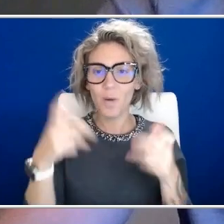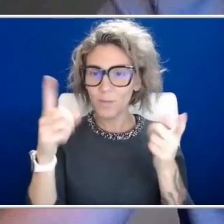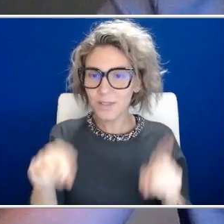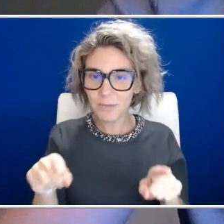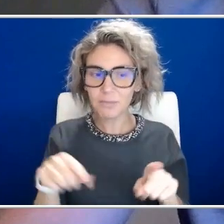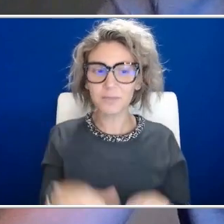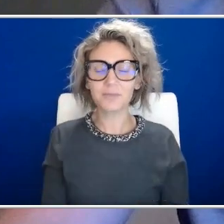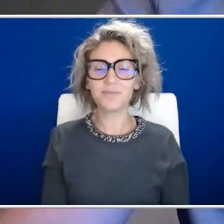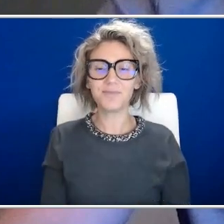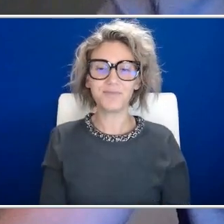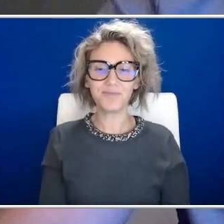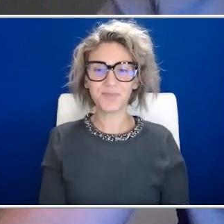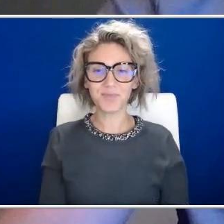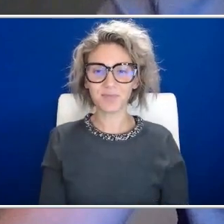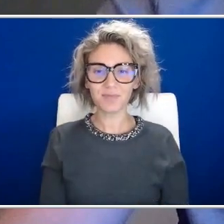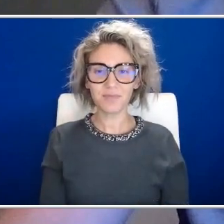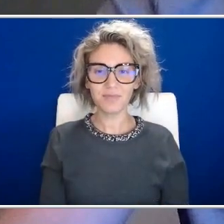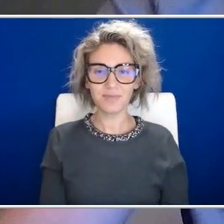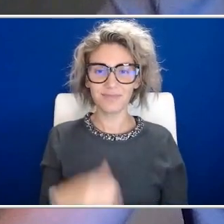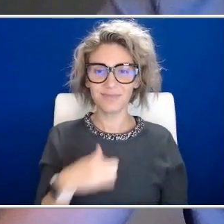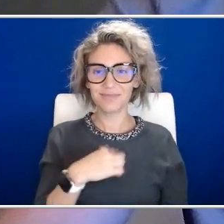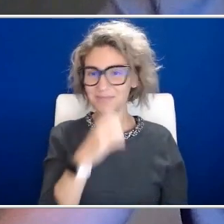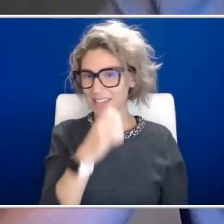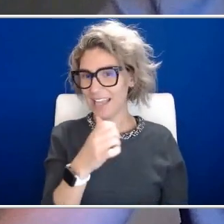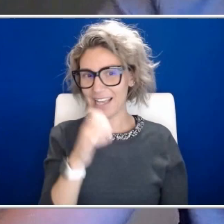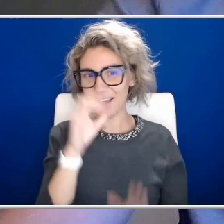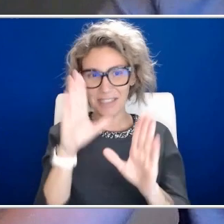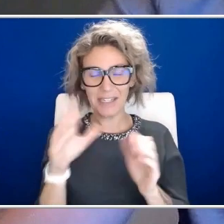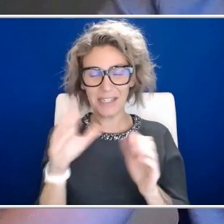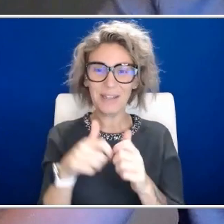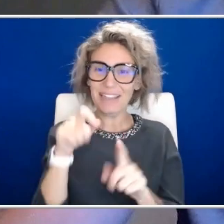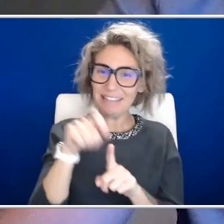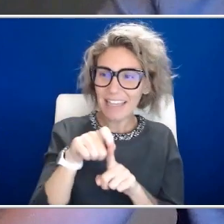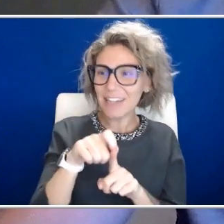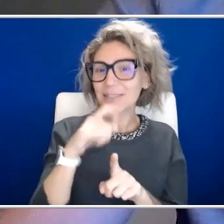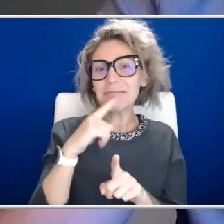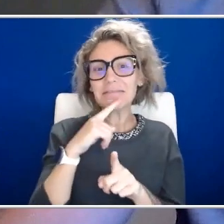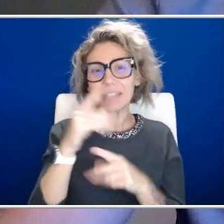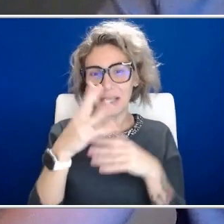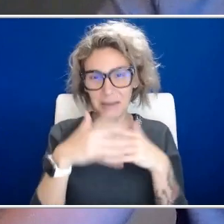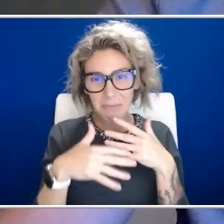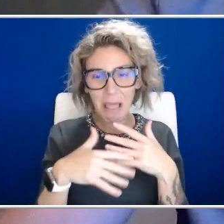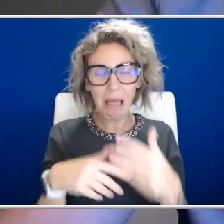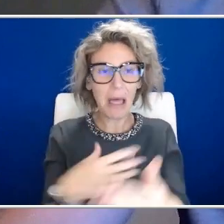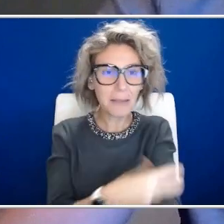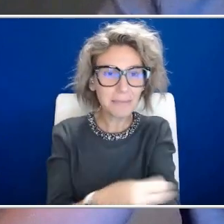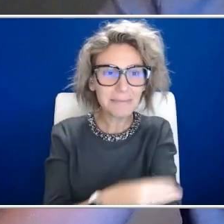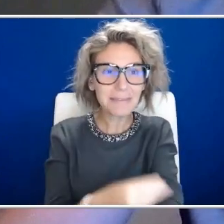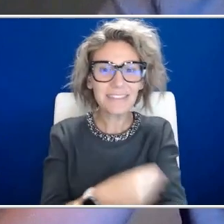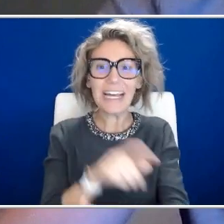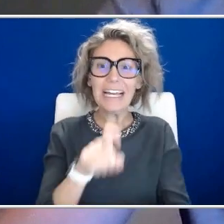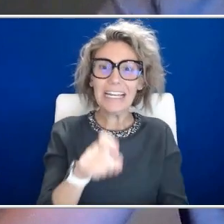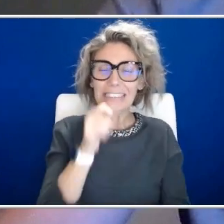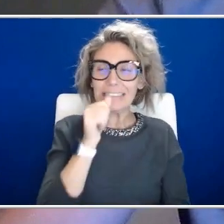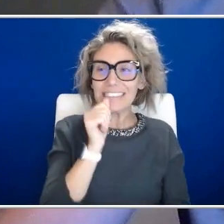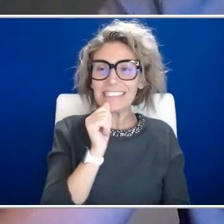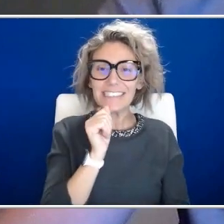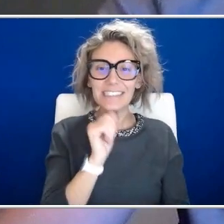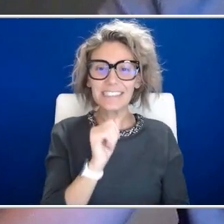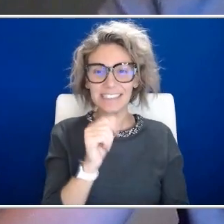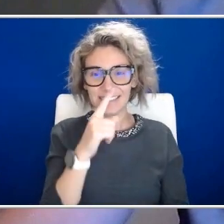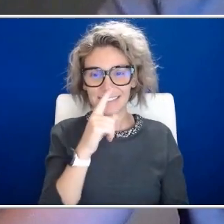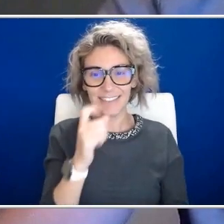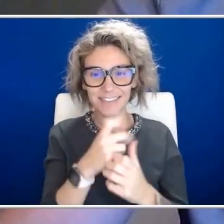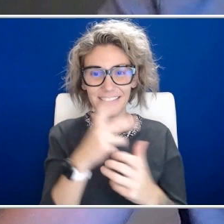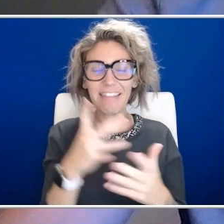into. I'm not great with needles and blood work and things like that, so that's something I had to power through because there was certainly a lot